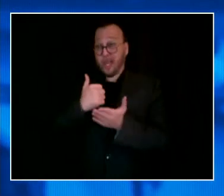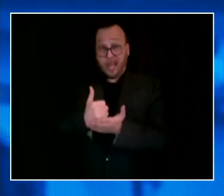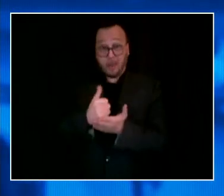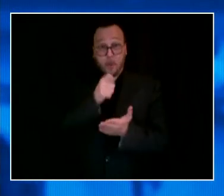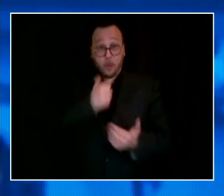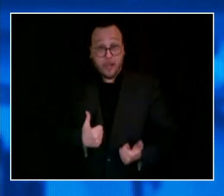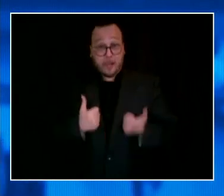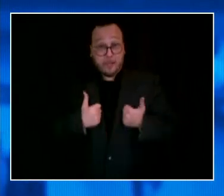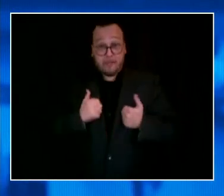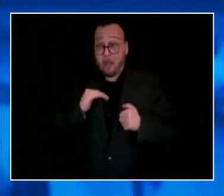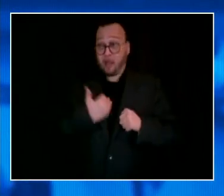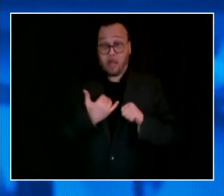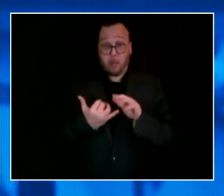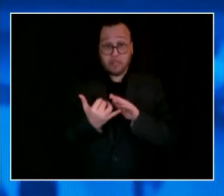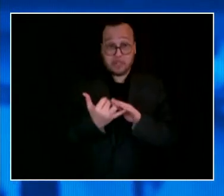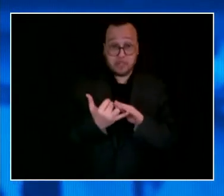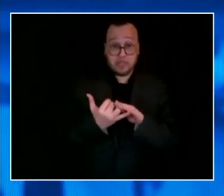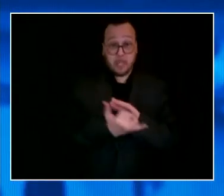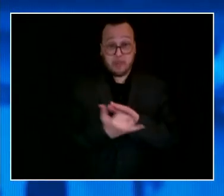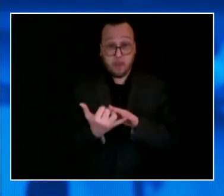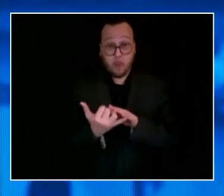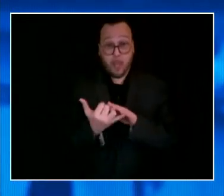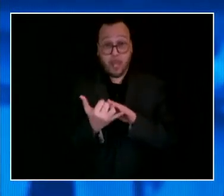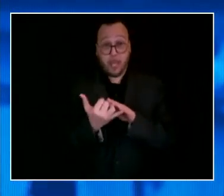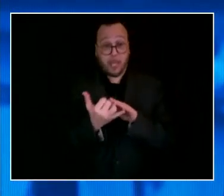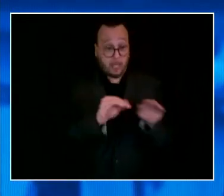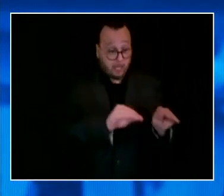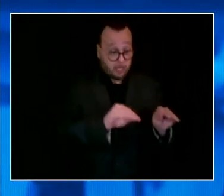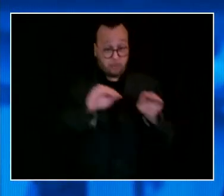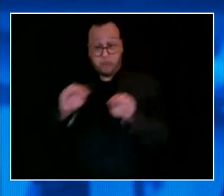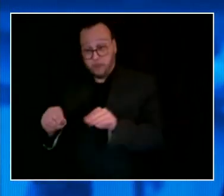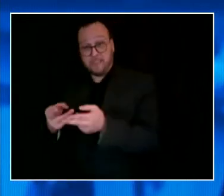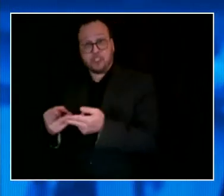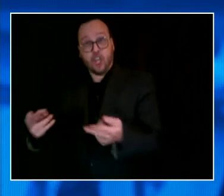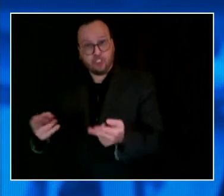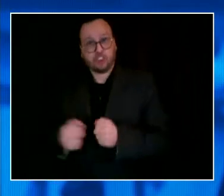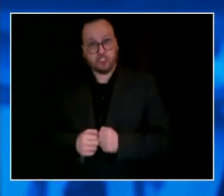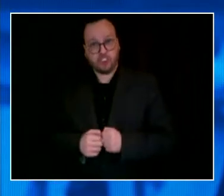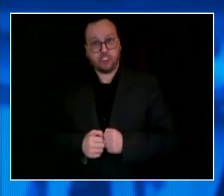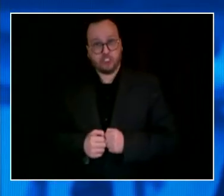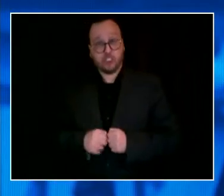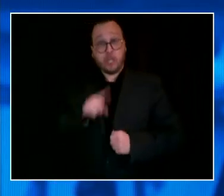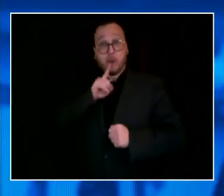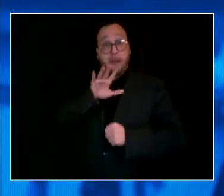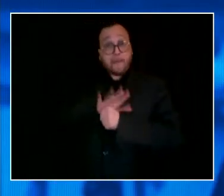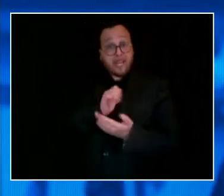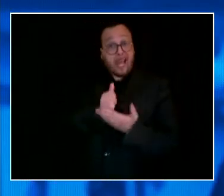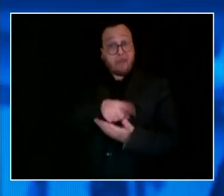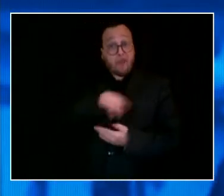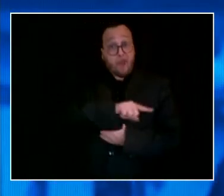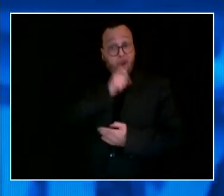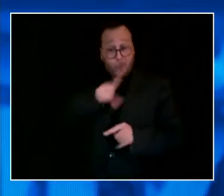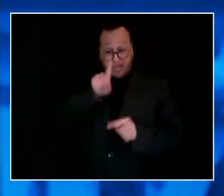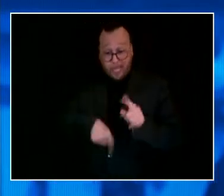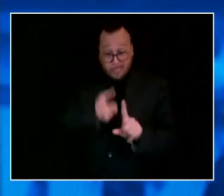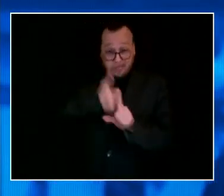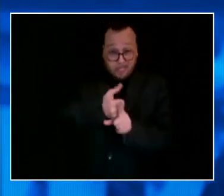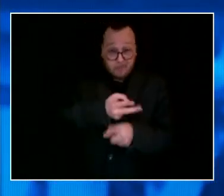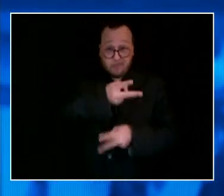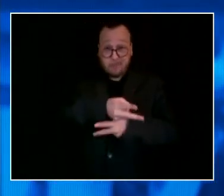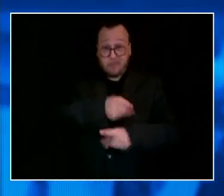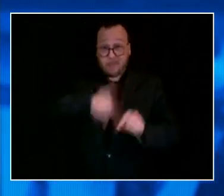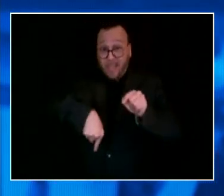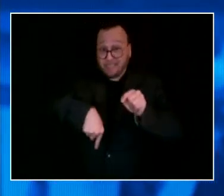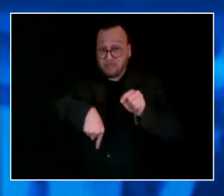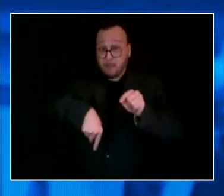subway system into shelters and committed to helping those who could not care for themselves.